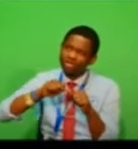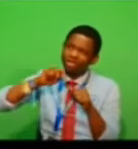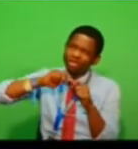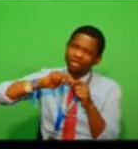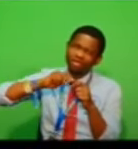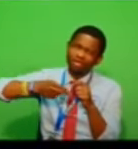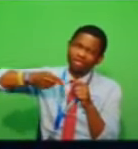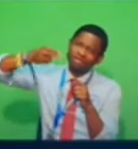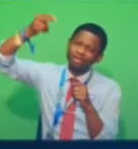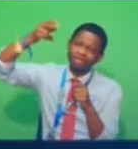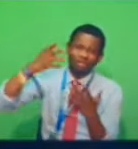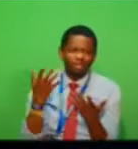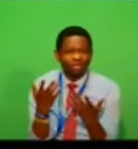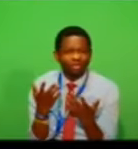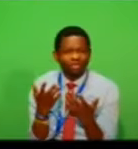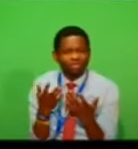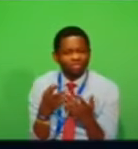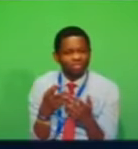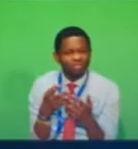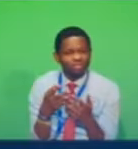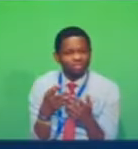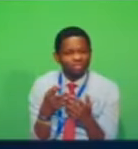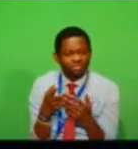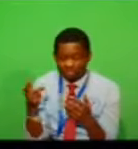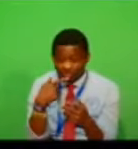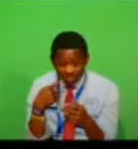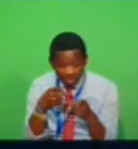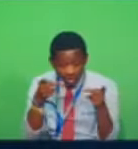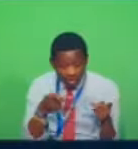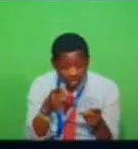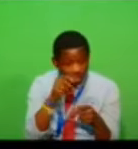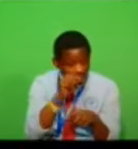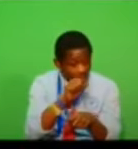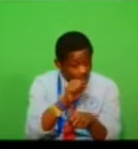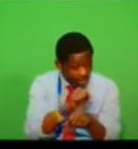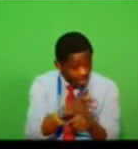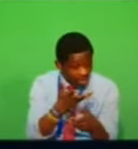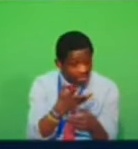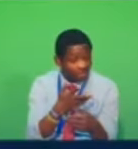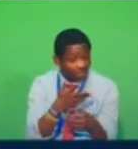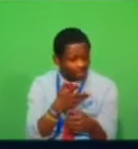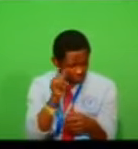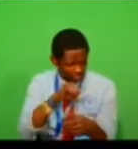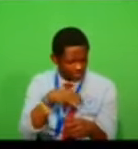there, she looked at the waist and she said, hey, so this is where you have been coming. I said, yeah, this is where I bring the money from. Then